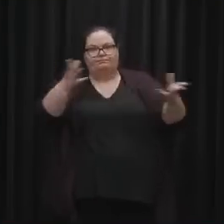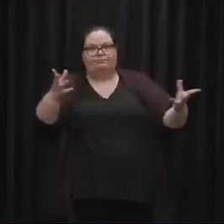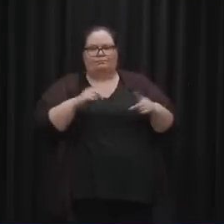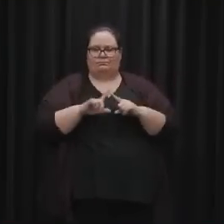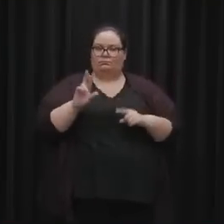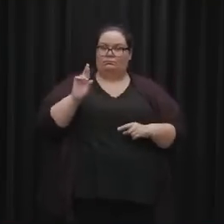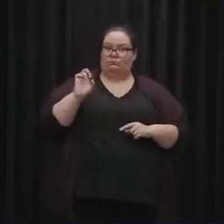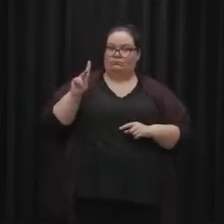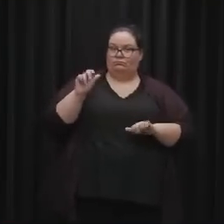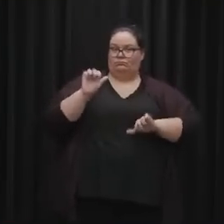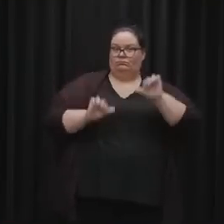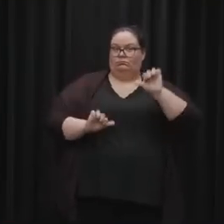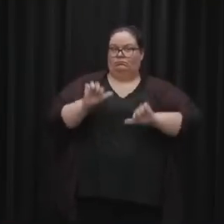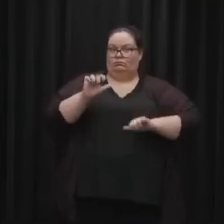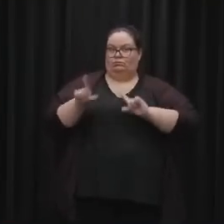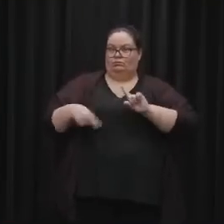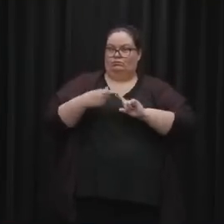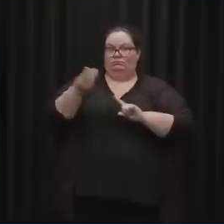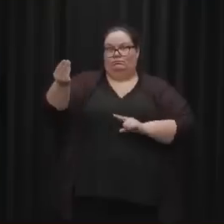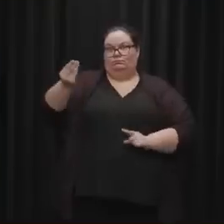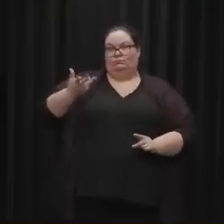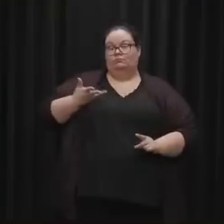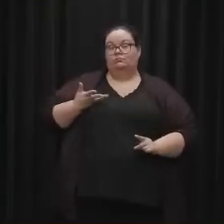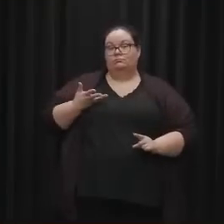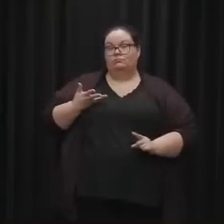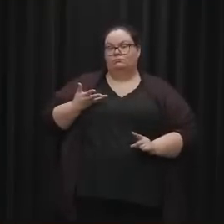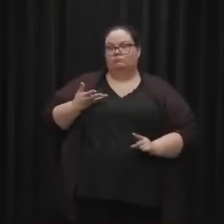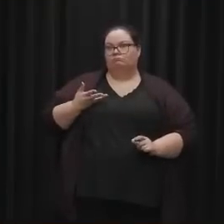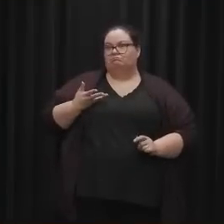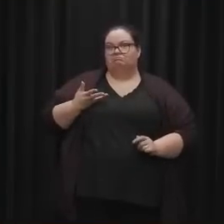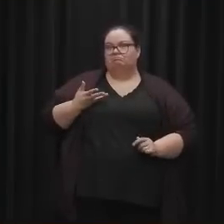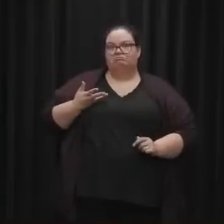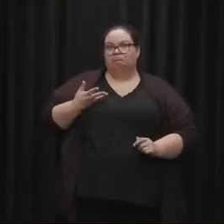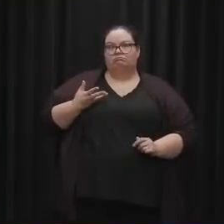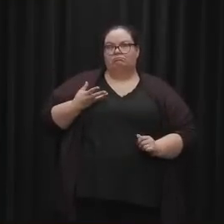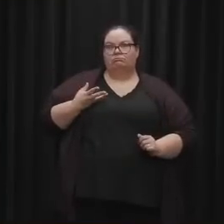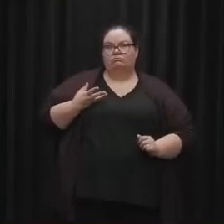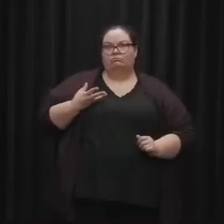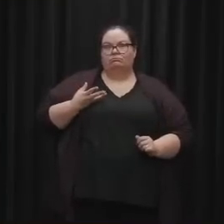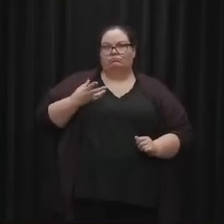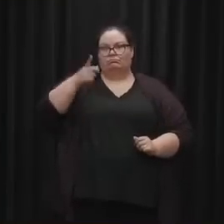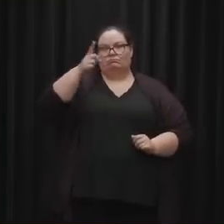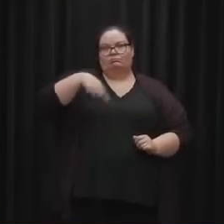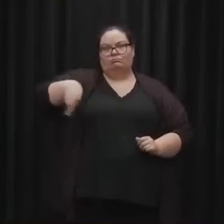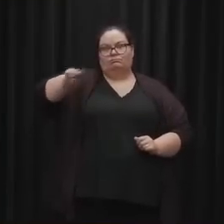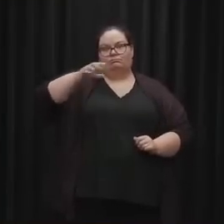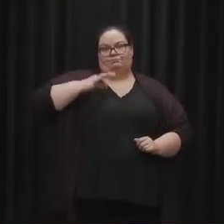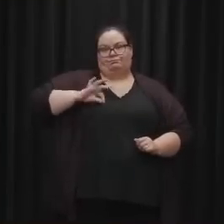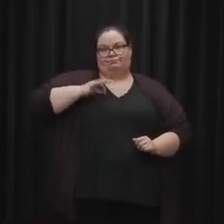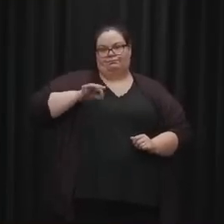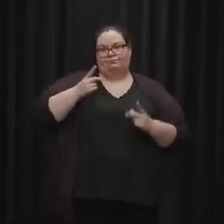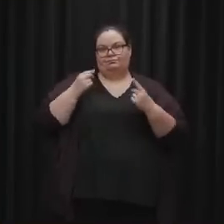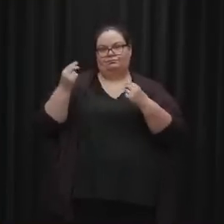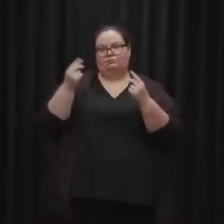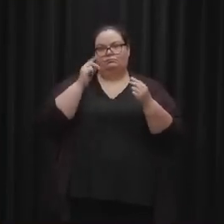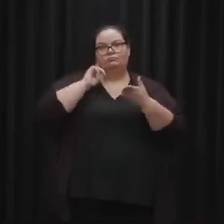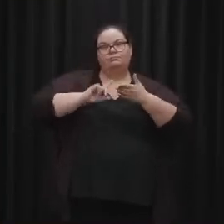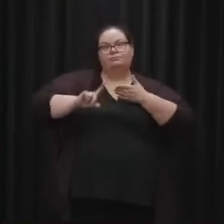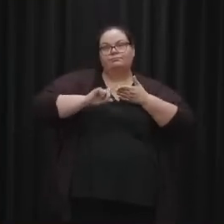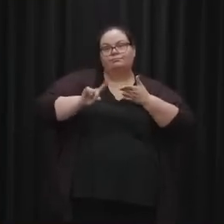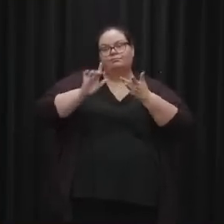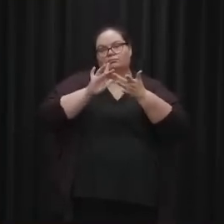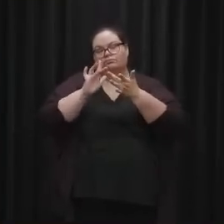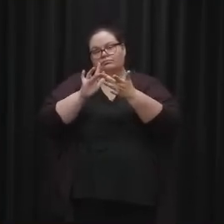risk assessment, at the point in time when we were aware of the situation, the risk assessment was being done by Public Health Maine in terms of